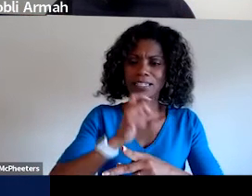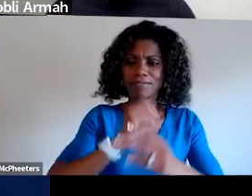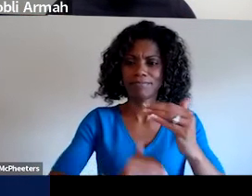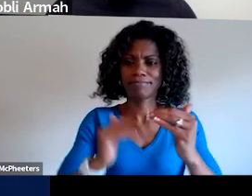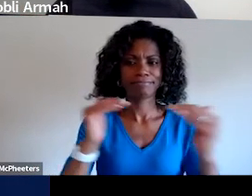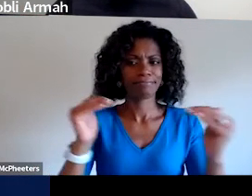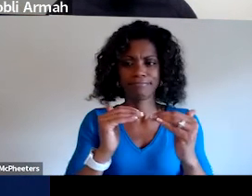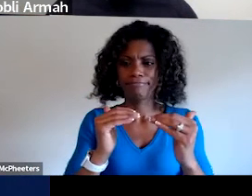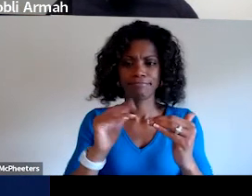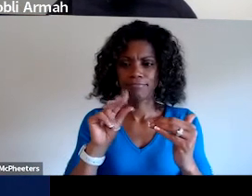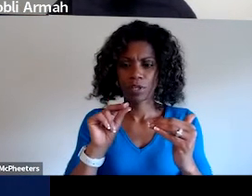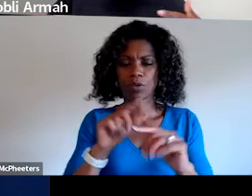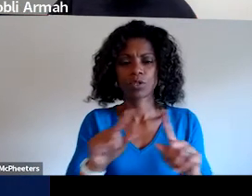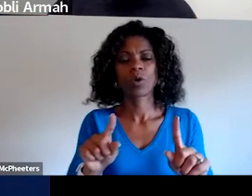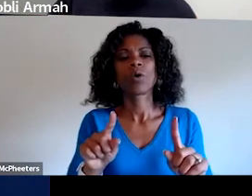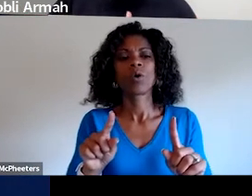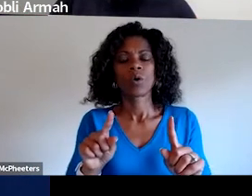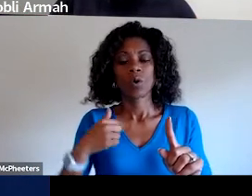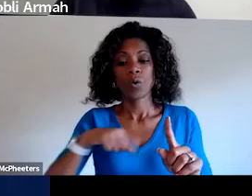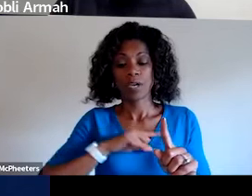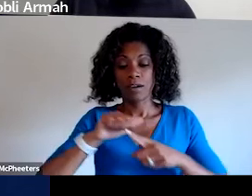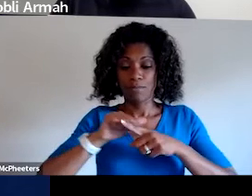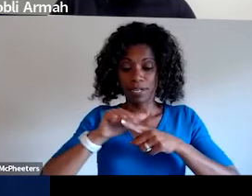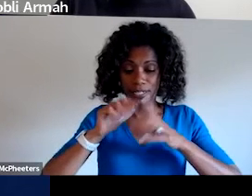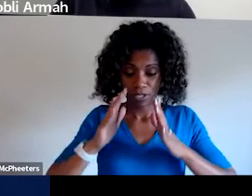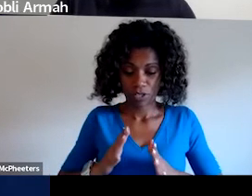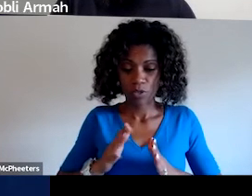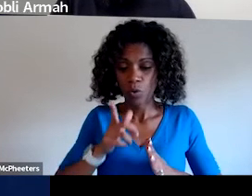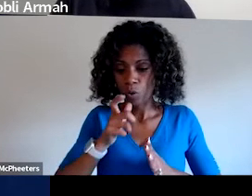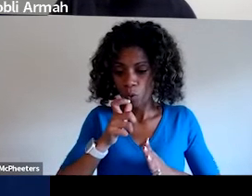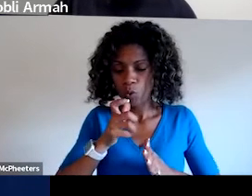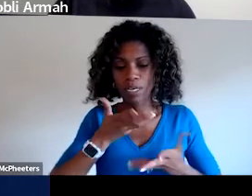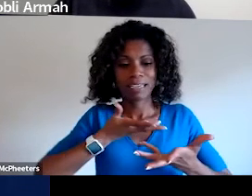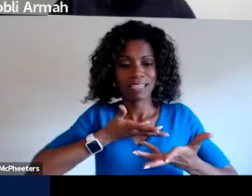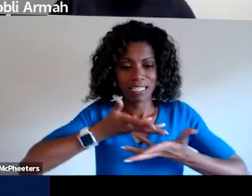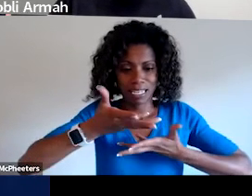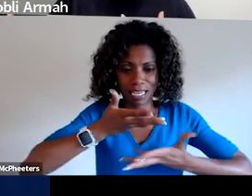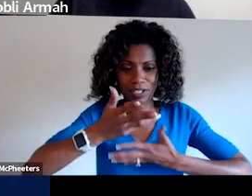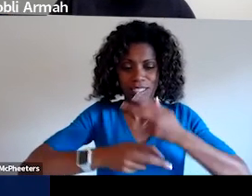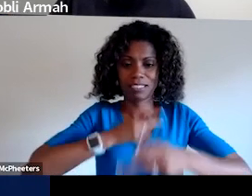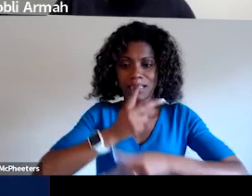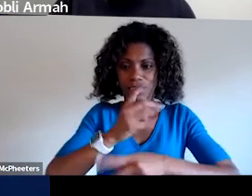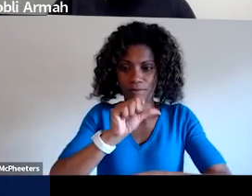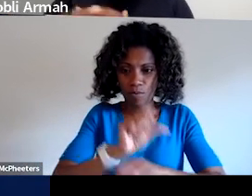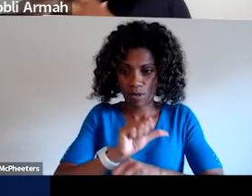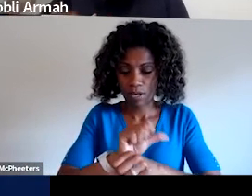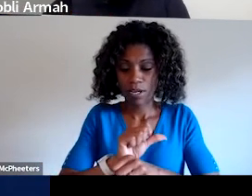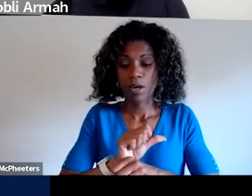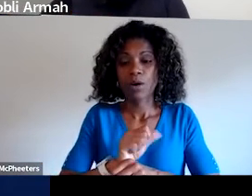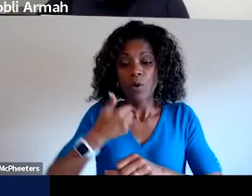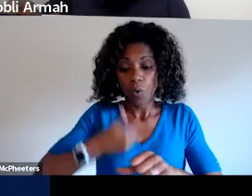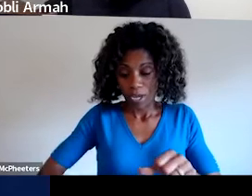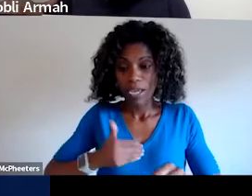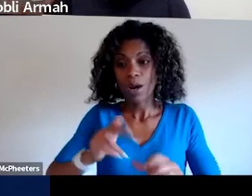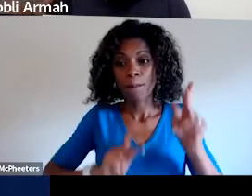off and ground ourselves is that we are practitioners engaged in social impact work, and we're people and we have feelings too, but there's